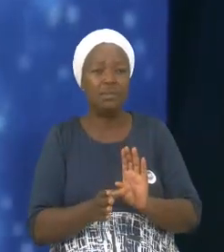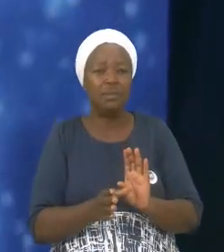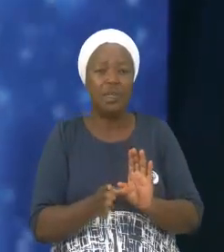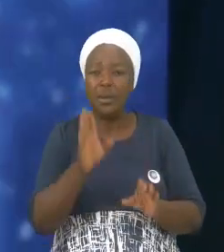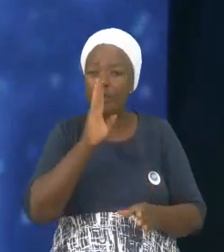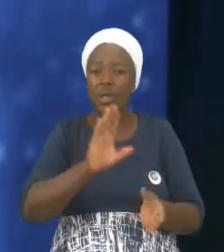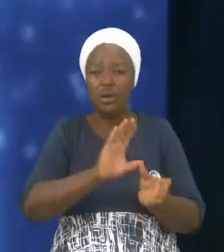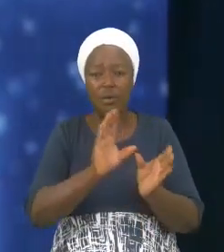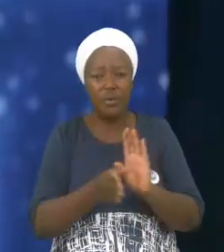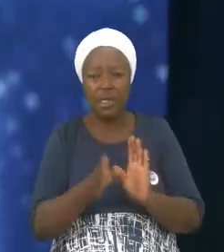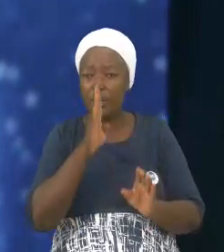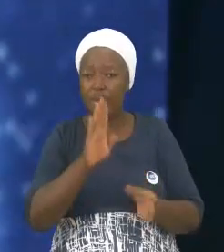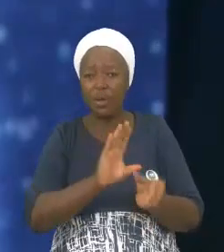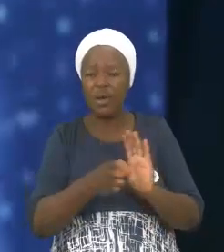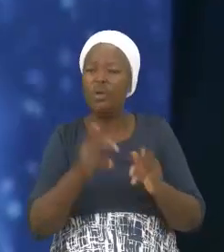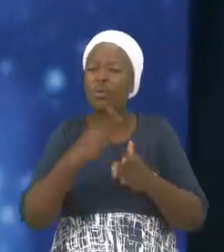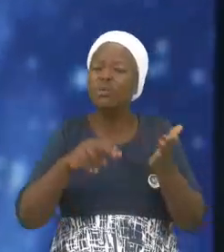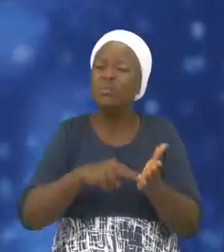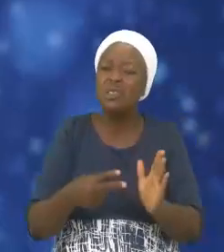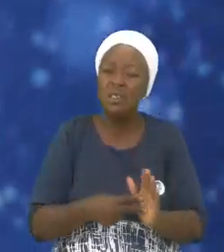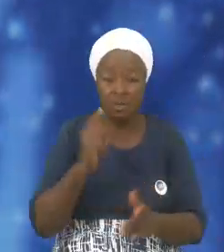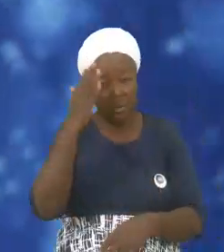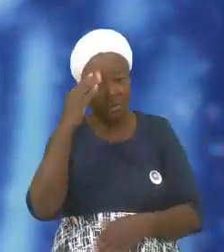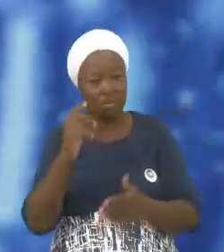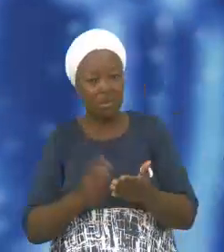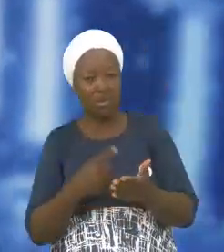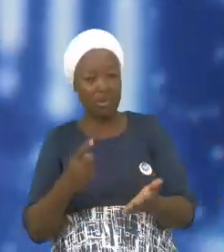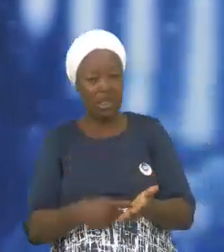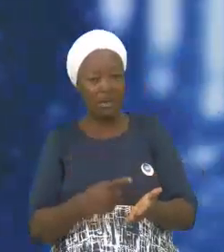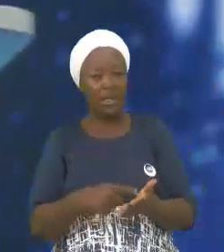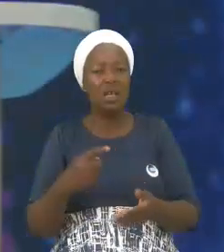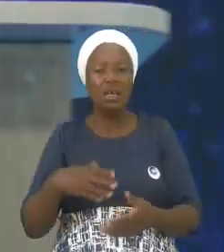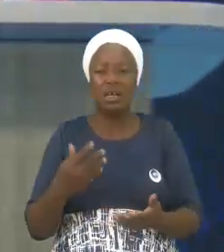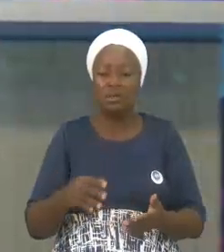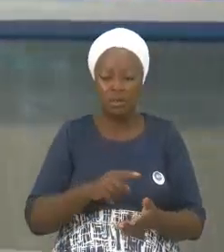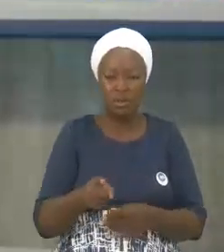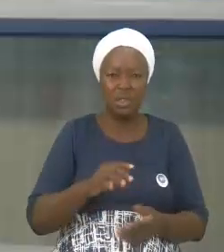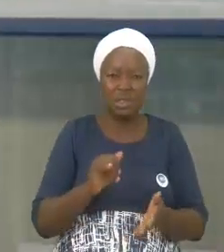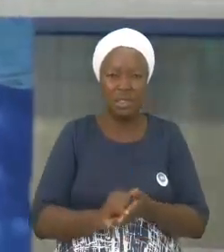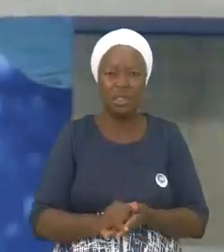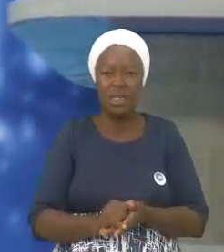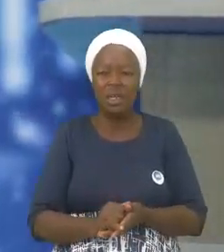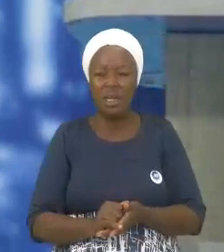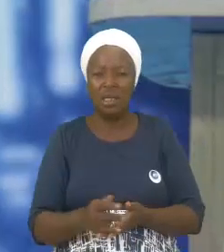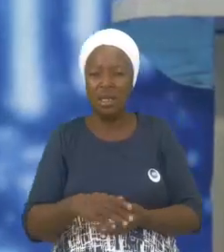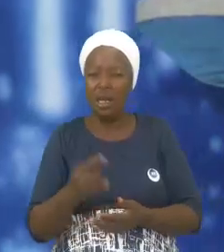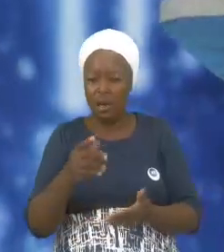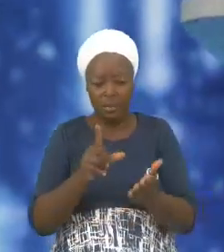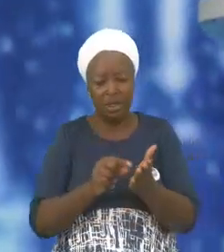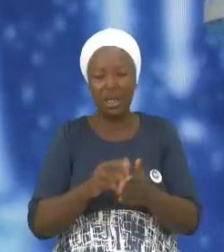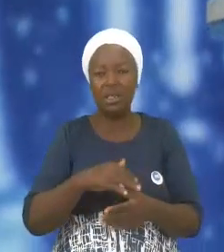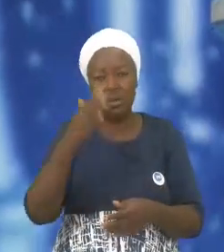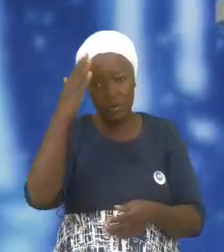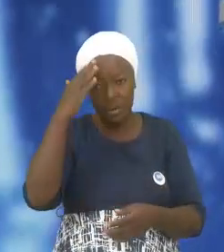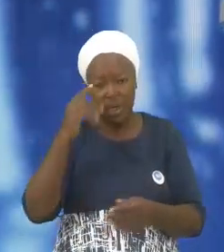converted. What does that mean? You know, sometimes we have, you know, those who are printers will understand, you know, the offcuts from